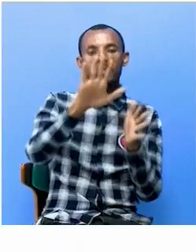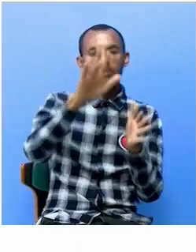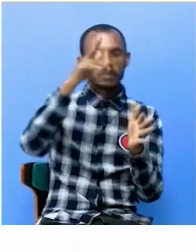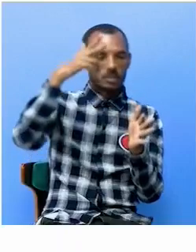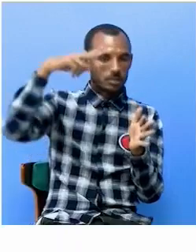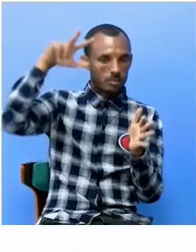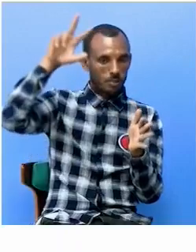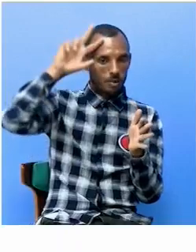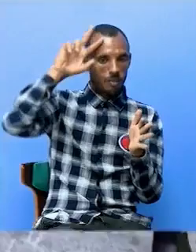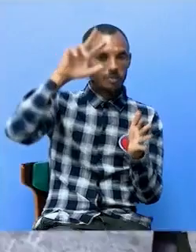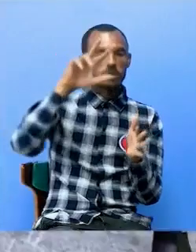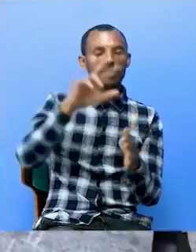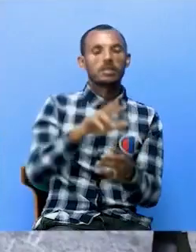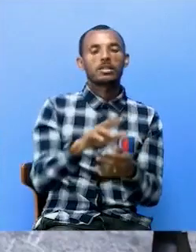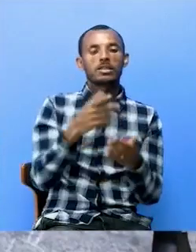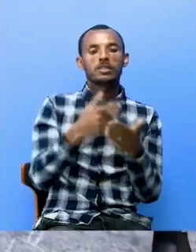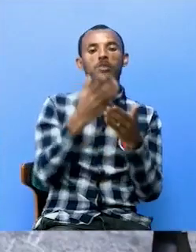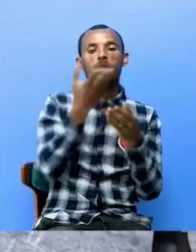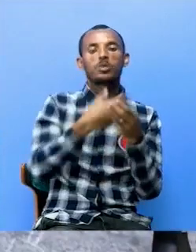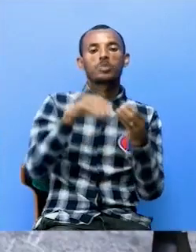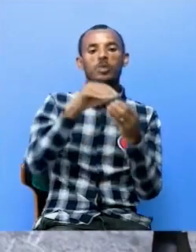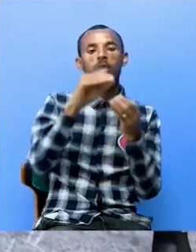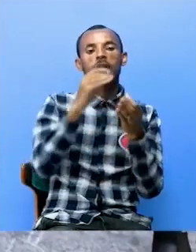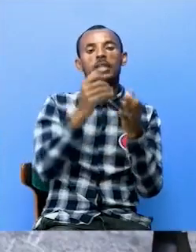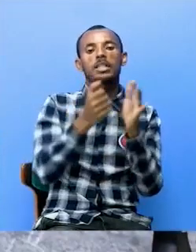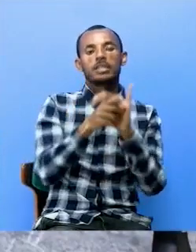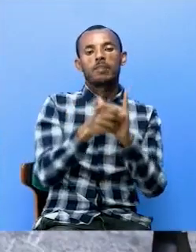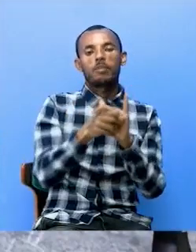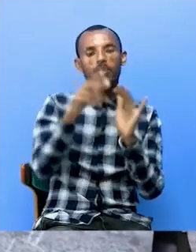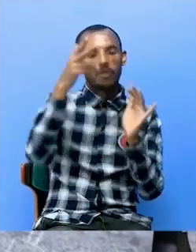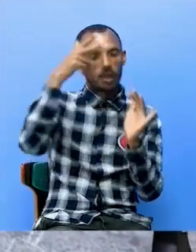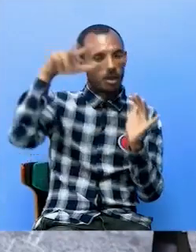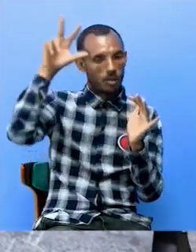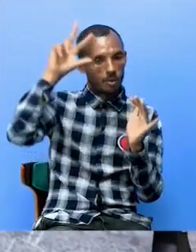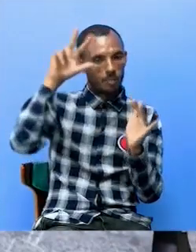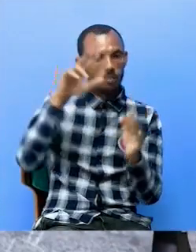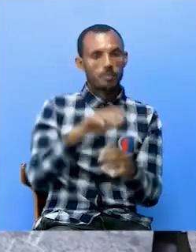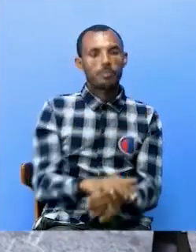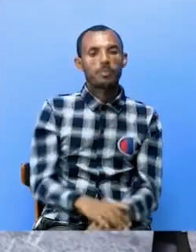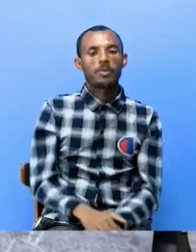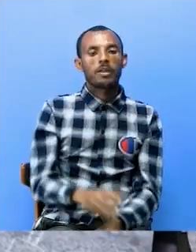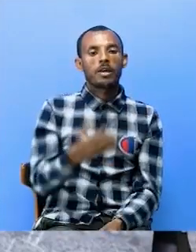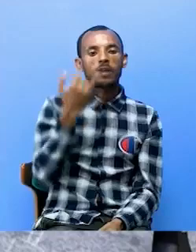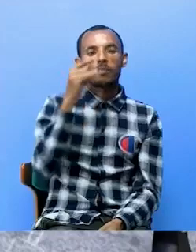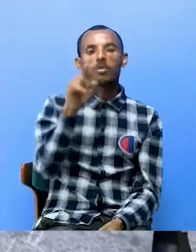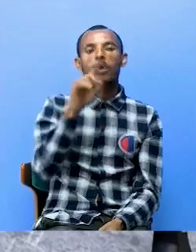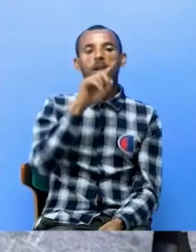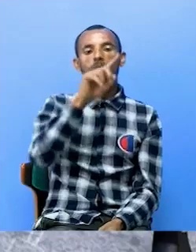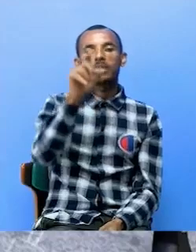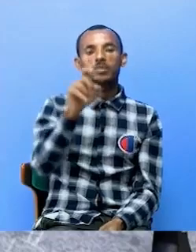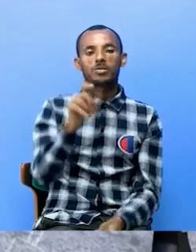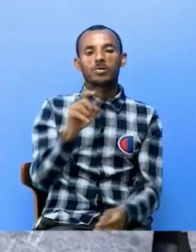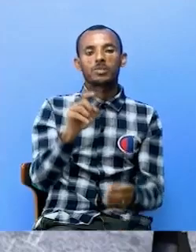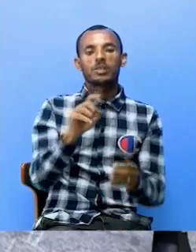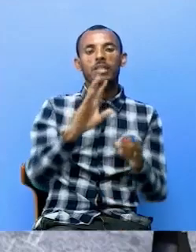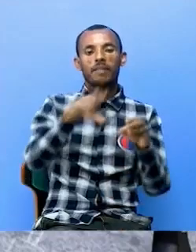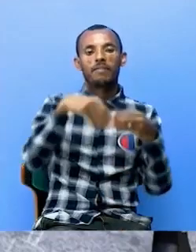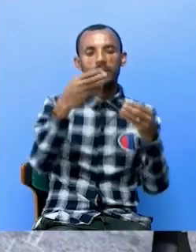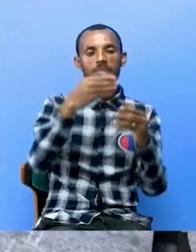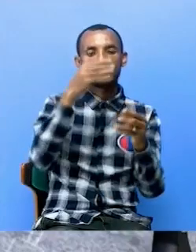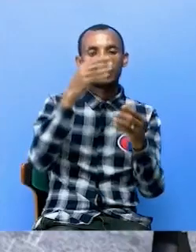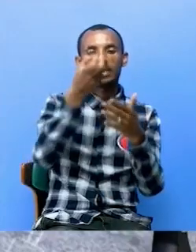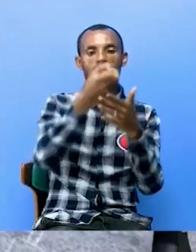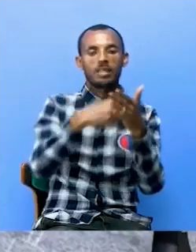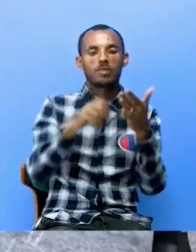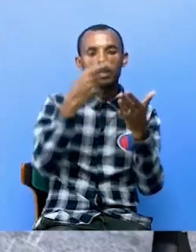3. Okay, this is also an example of a cube. If you are asked to give the